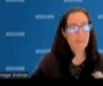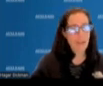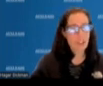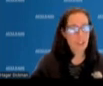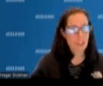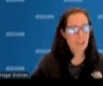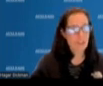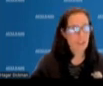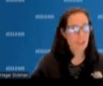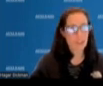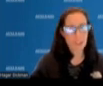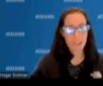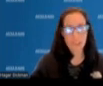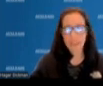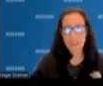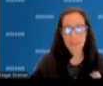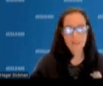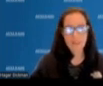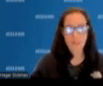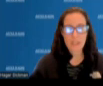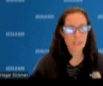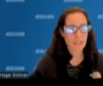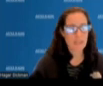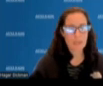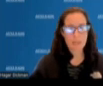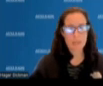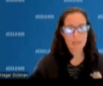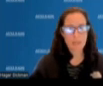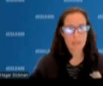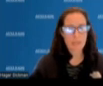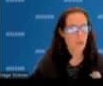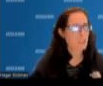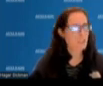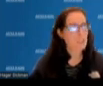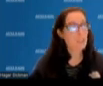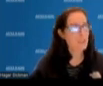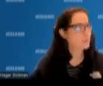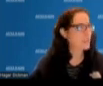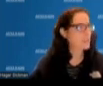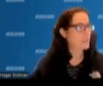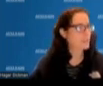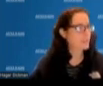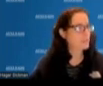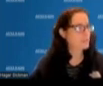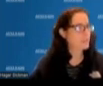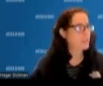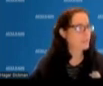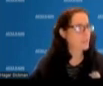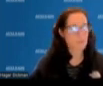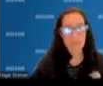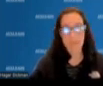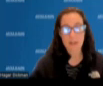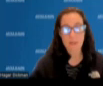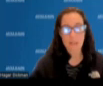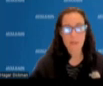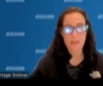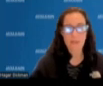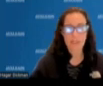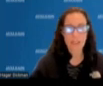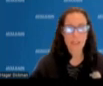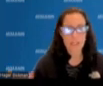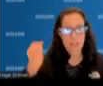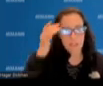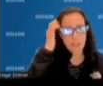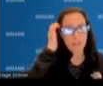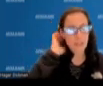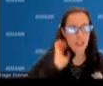we have a fact sheet that I think we can post a link to right here. So if you give us a minute, we can put